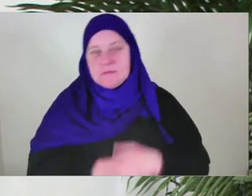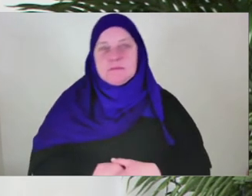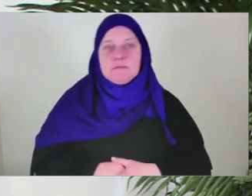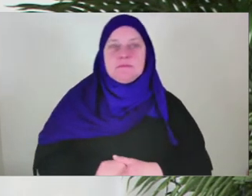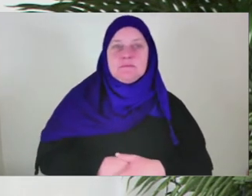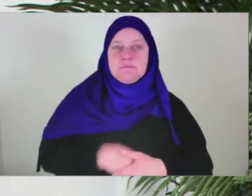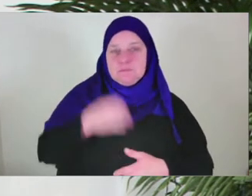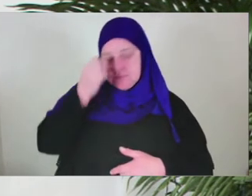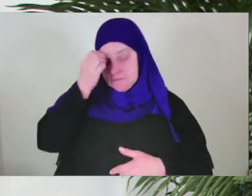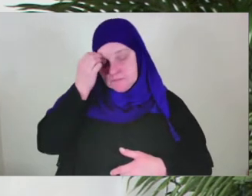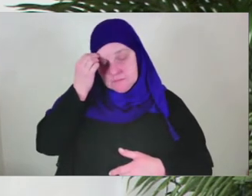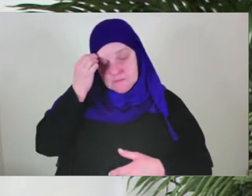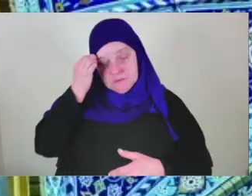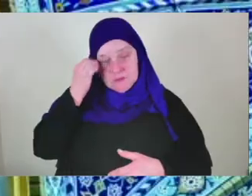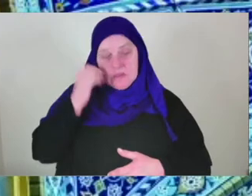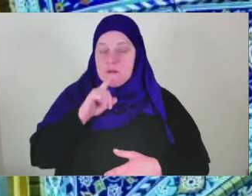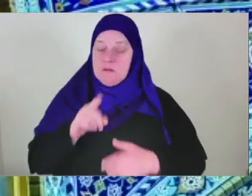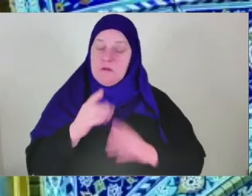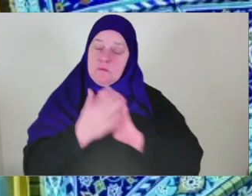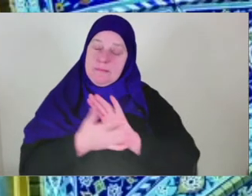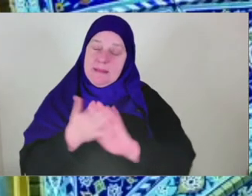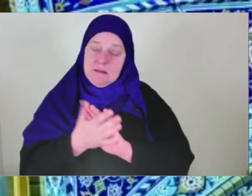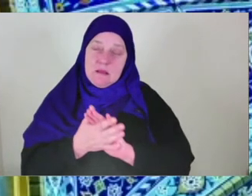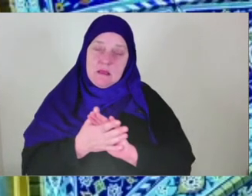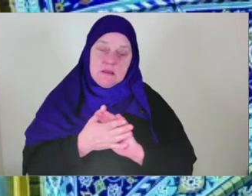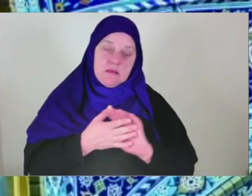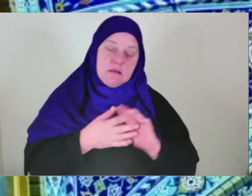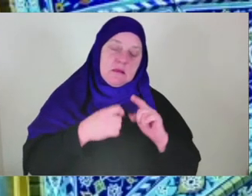remaining for that particular year. Is that right?